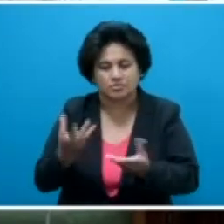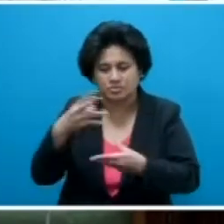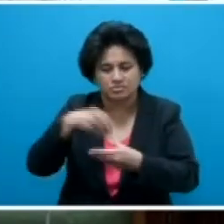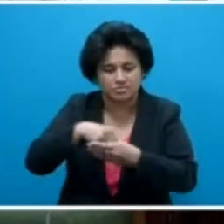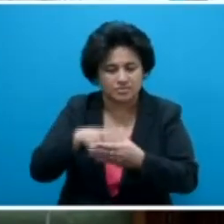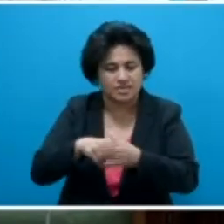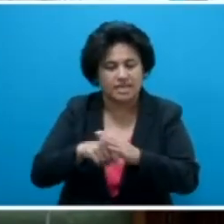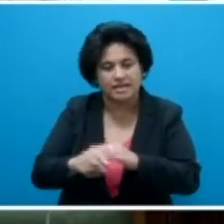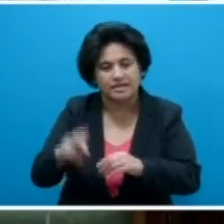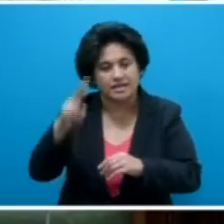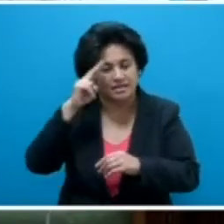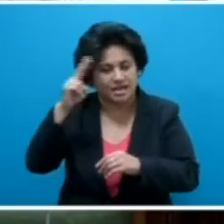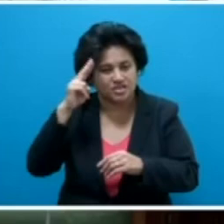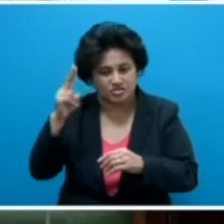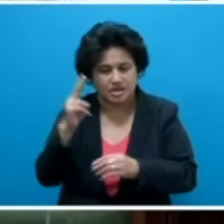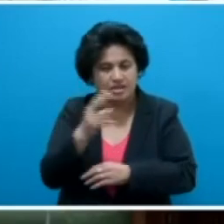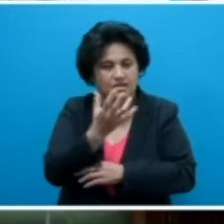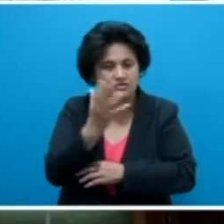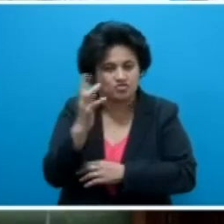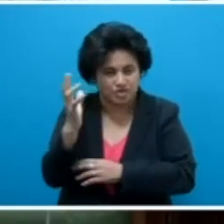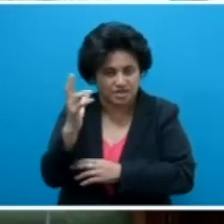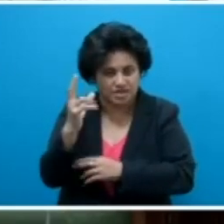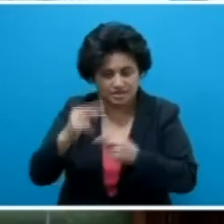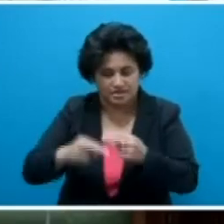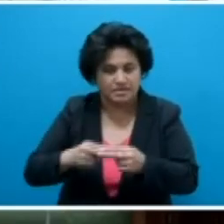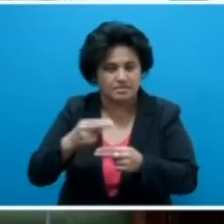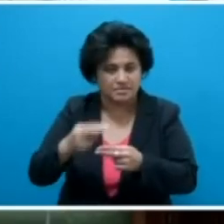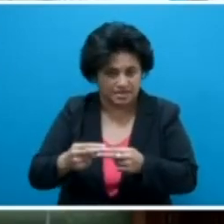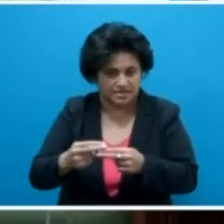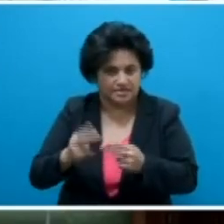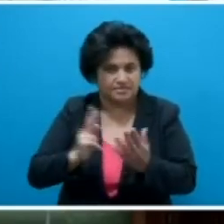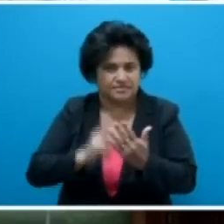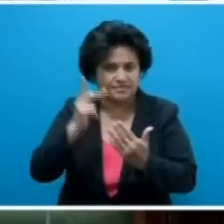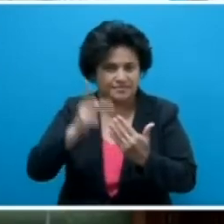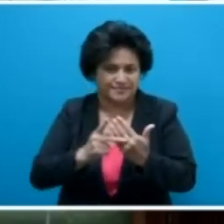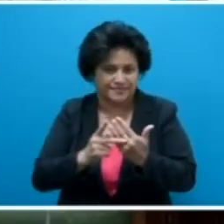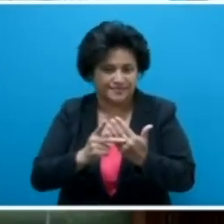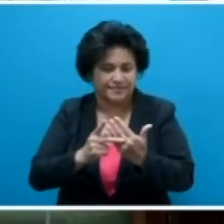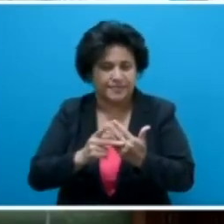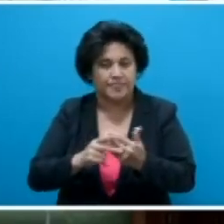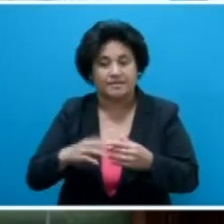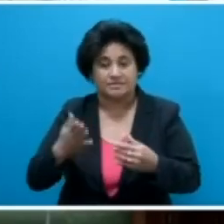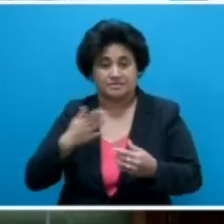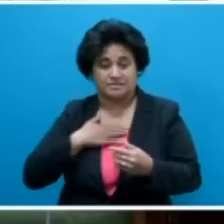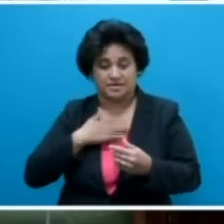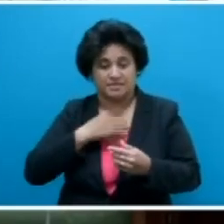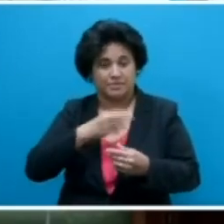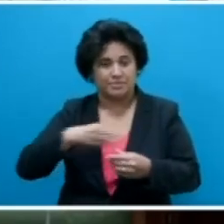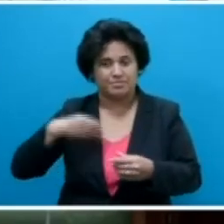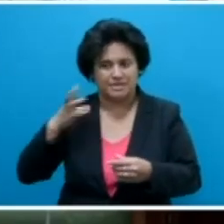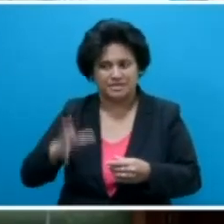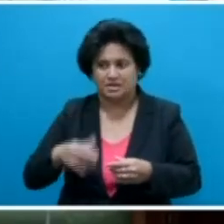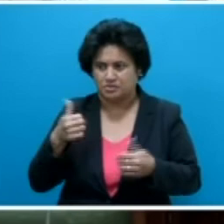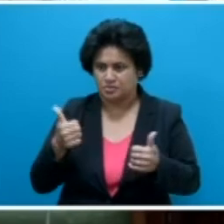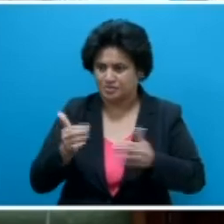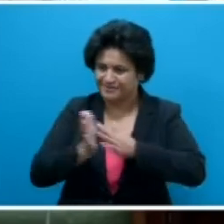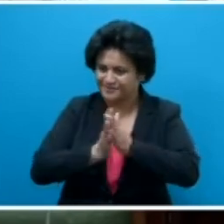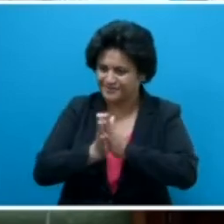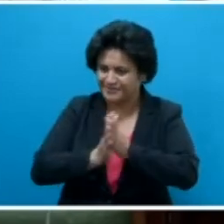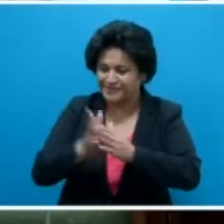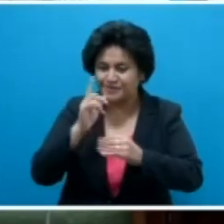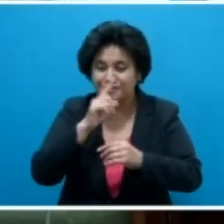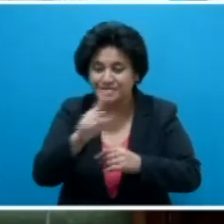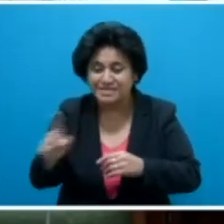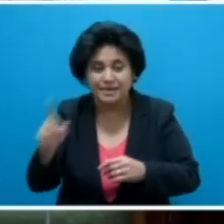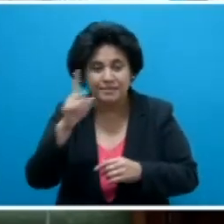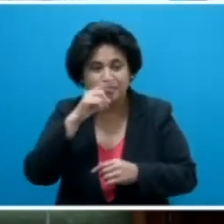program. As the minister responsible for forestry, it is inspiring to see the people of Fiji developing a